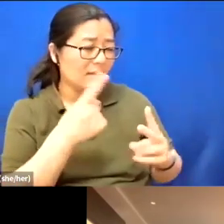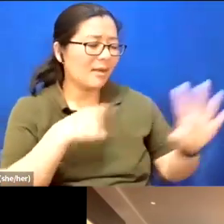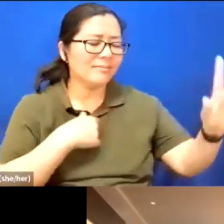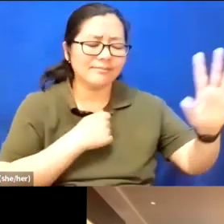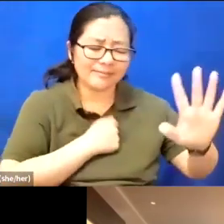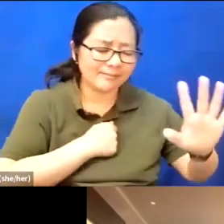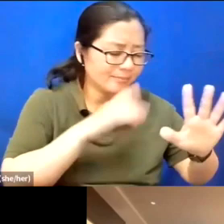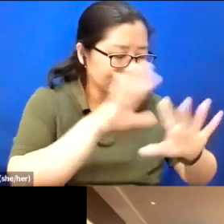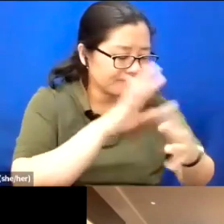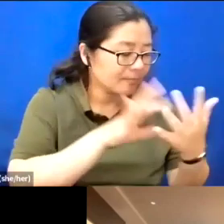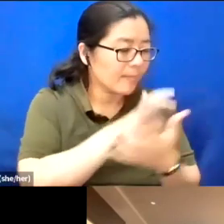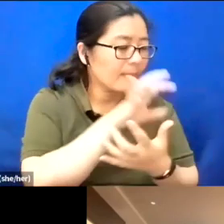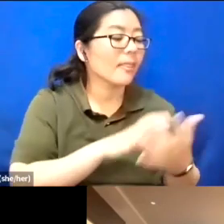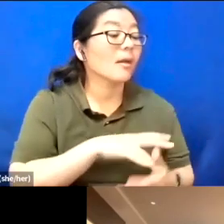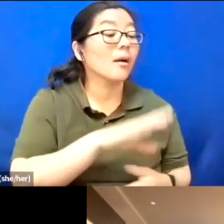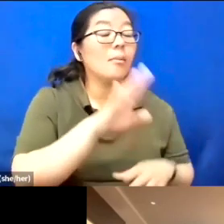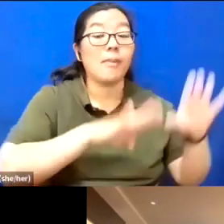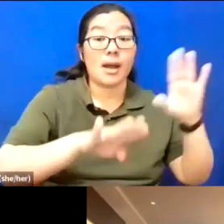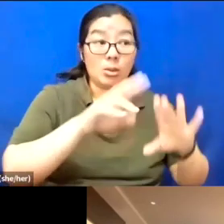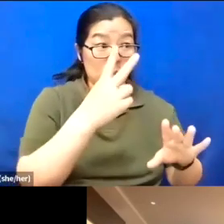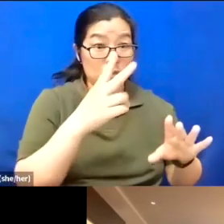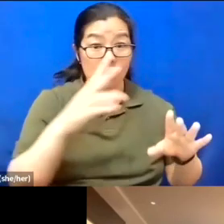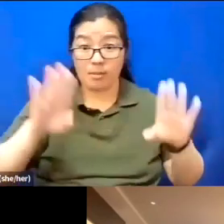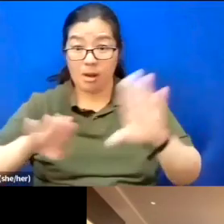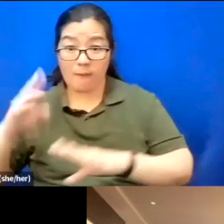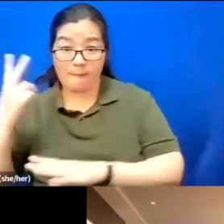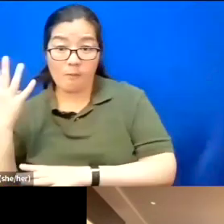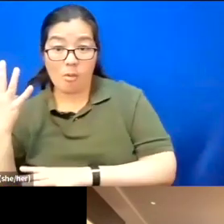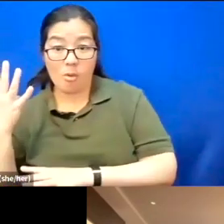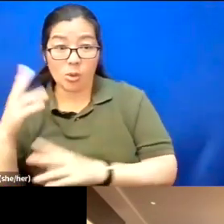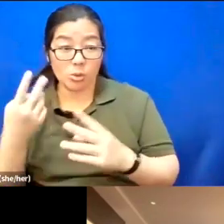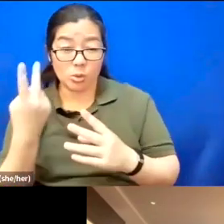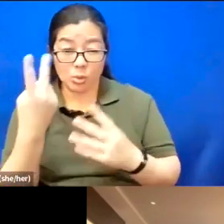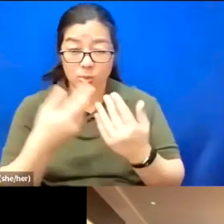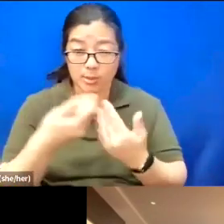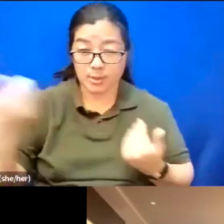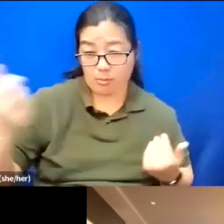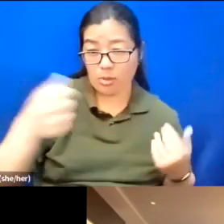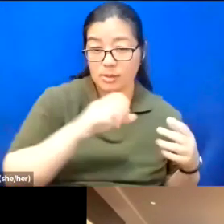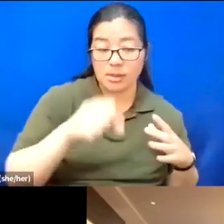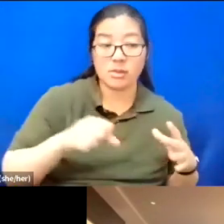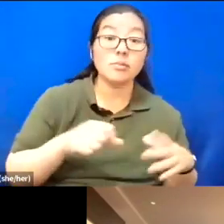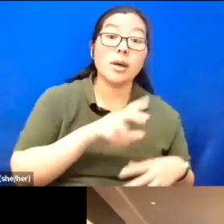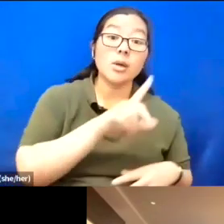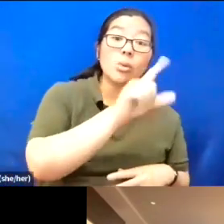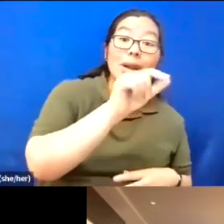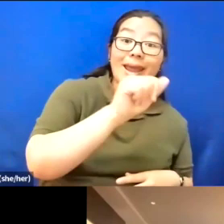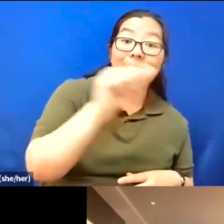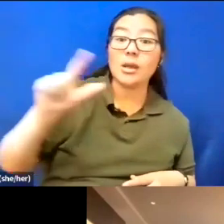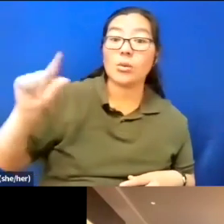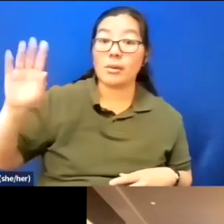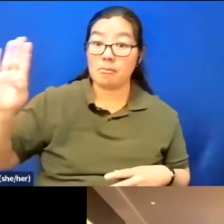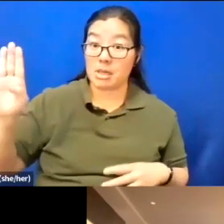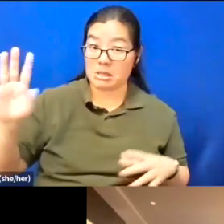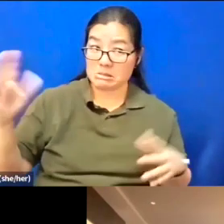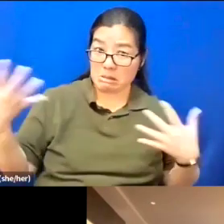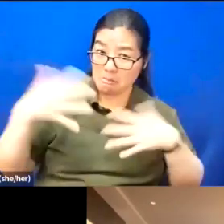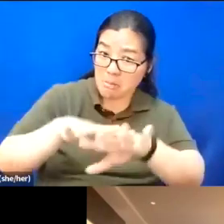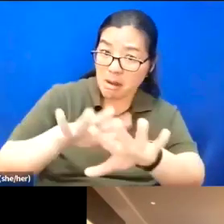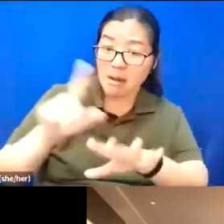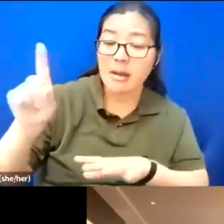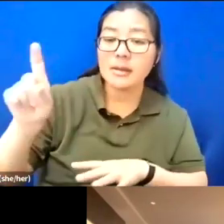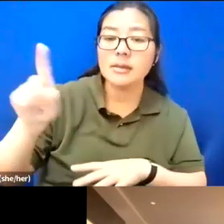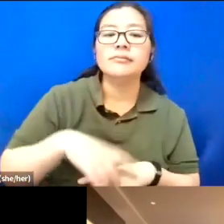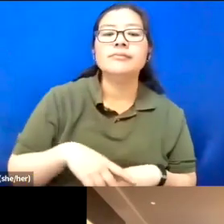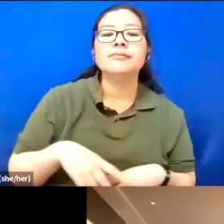bio 2 and bio 4, those are two different semesters, but then the 20A, 20B, is that combined? Yeah, but it's also